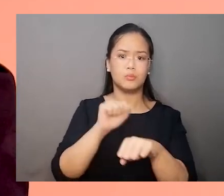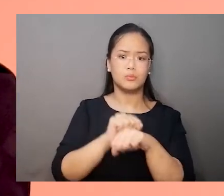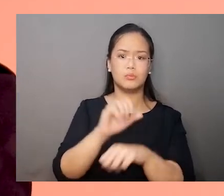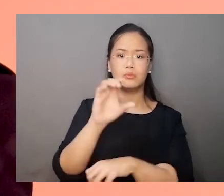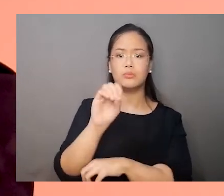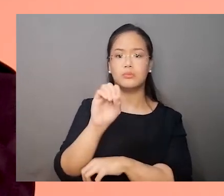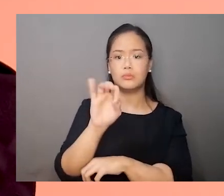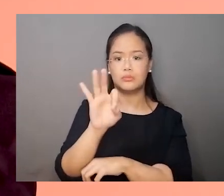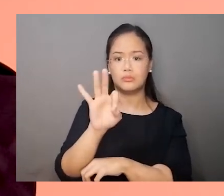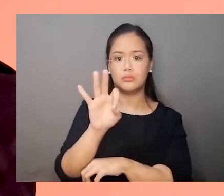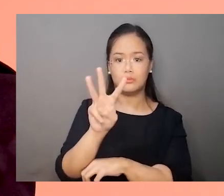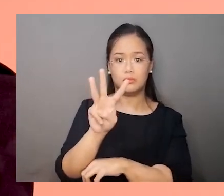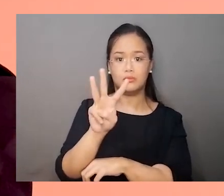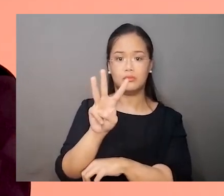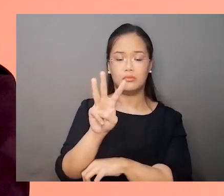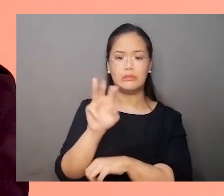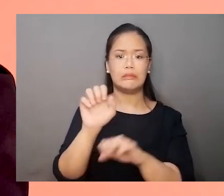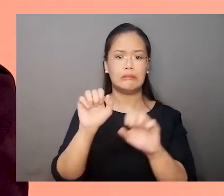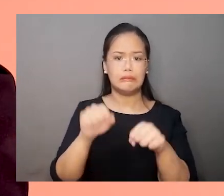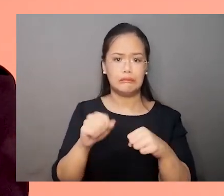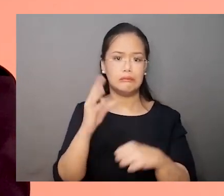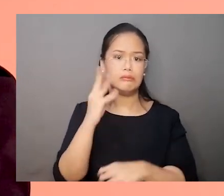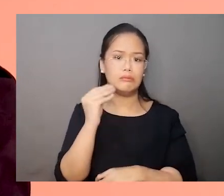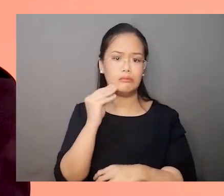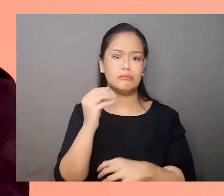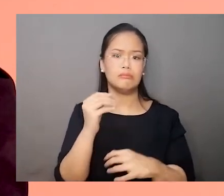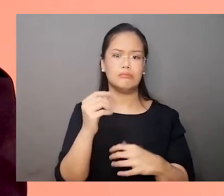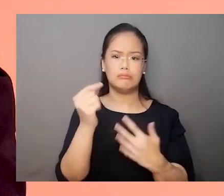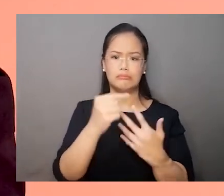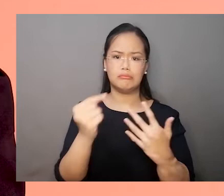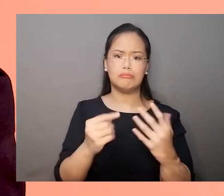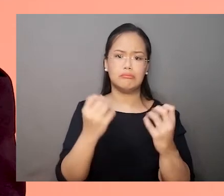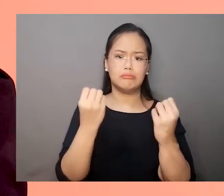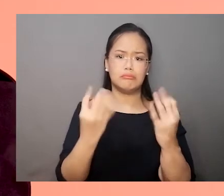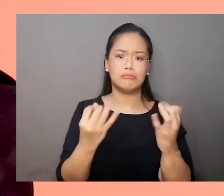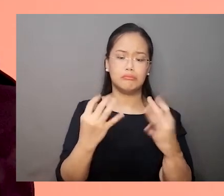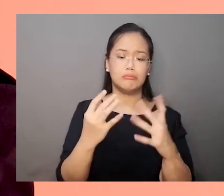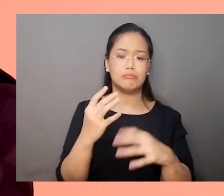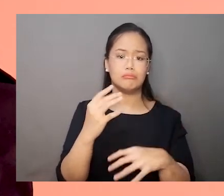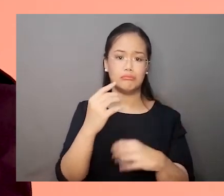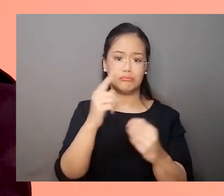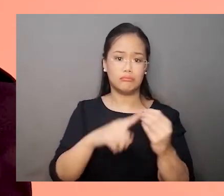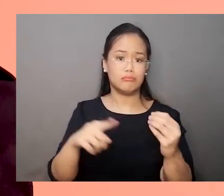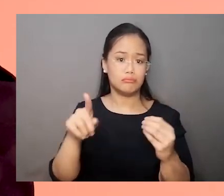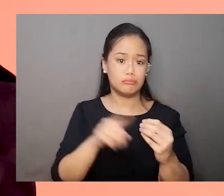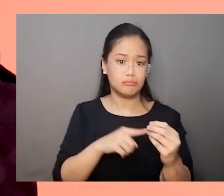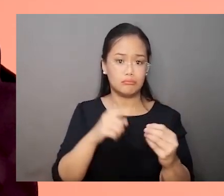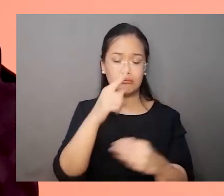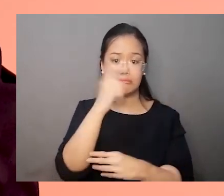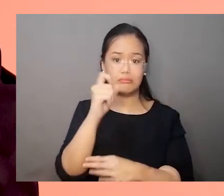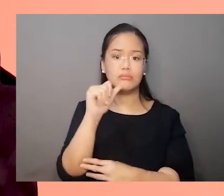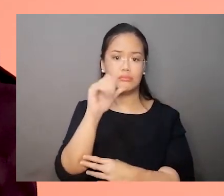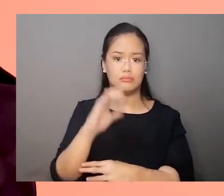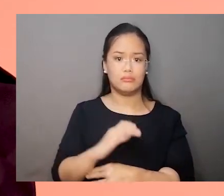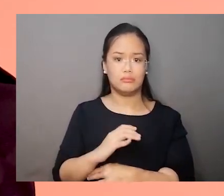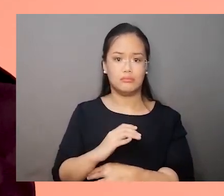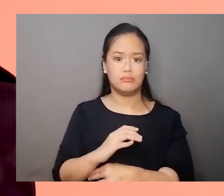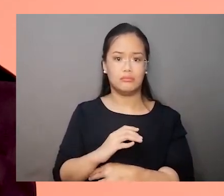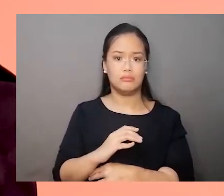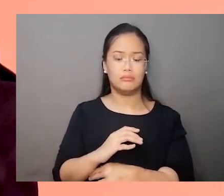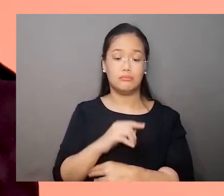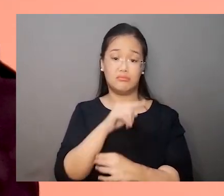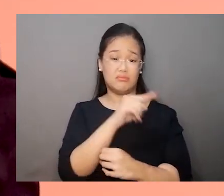forms of discrimination on the basis of her being a woman, on the basis of her status as a